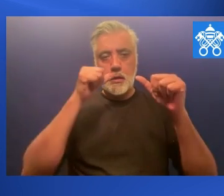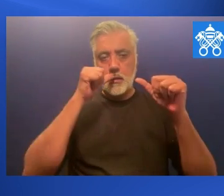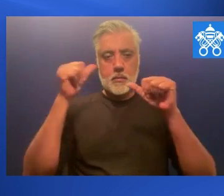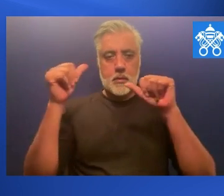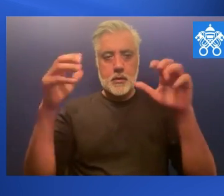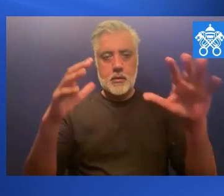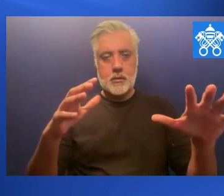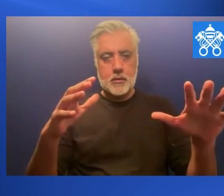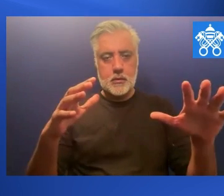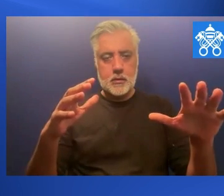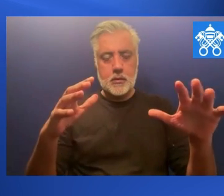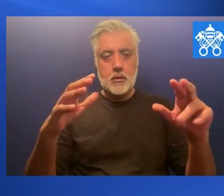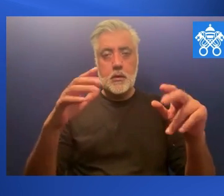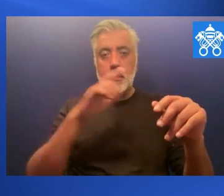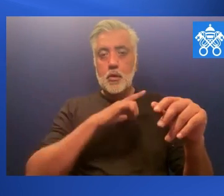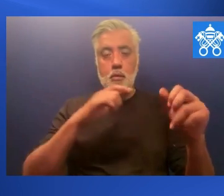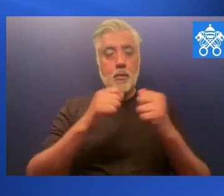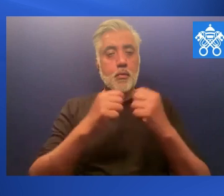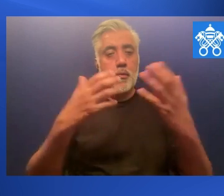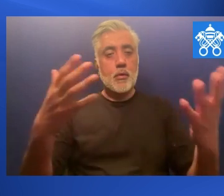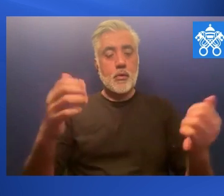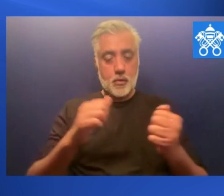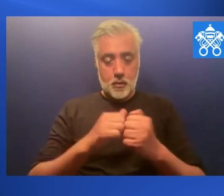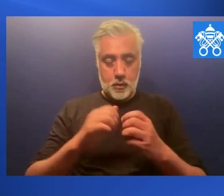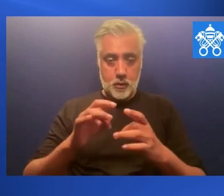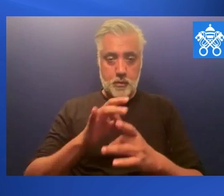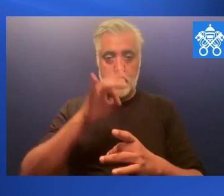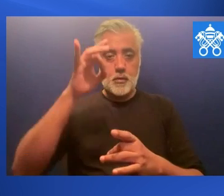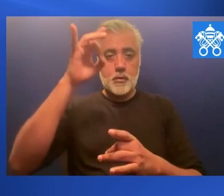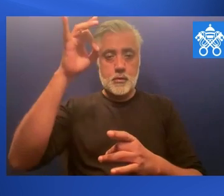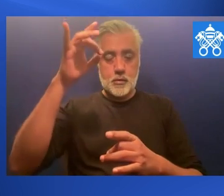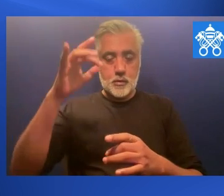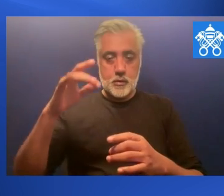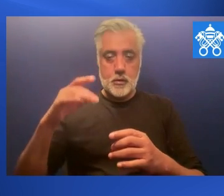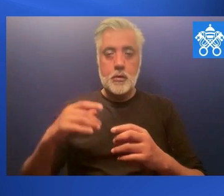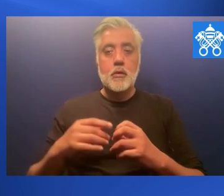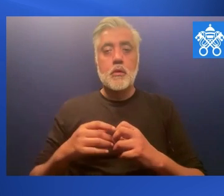Signore sia con voi. And now the blessing. Sia benedetto il nome del Signore.